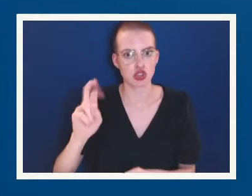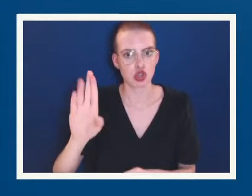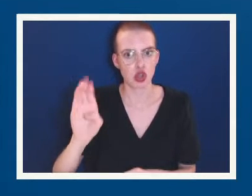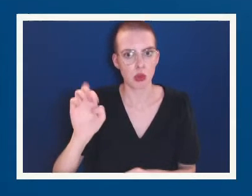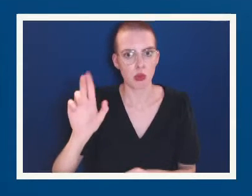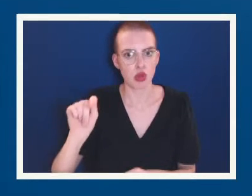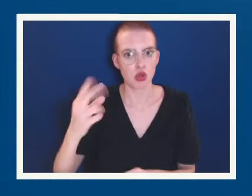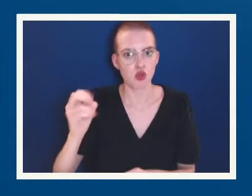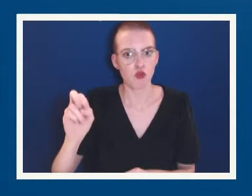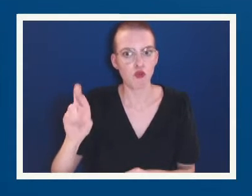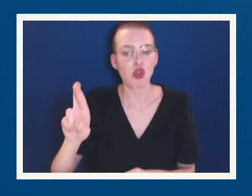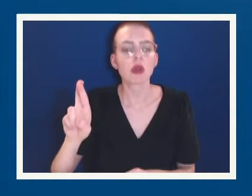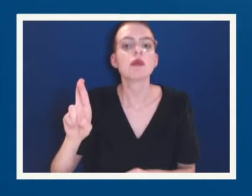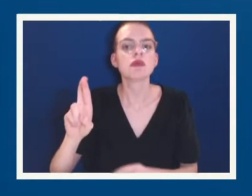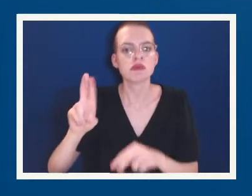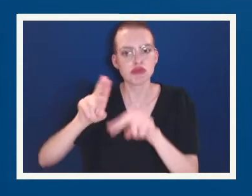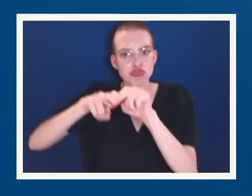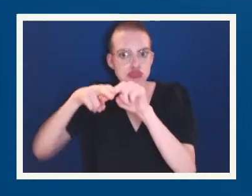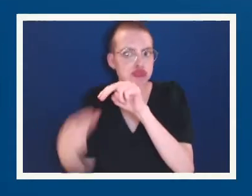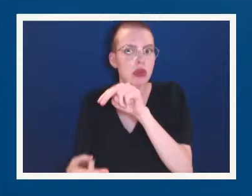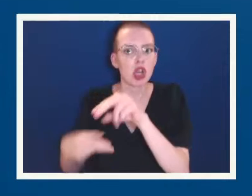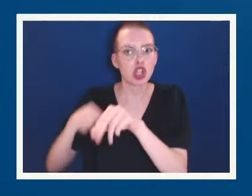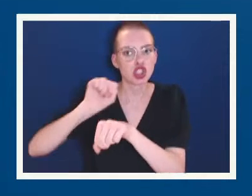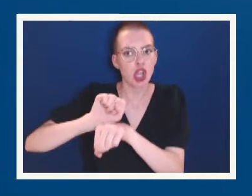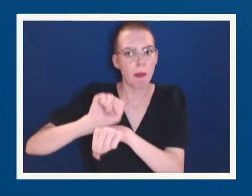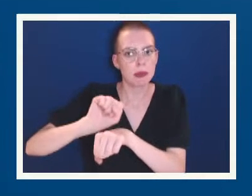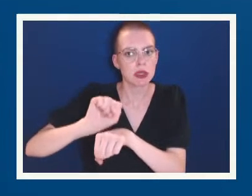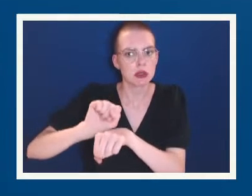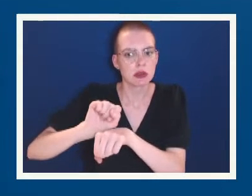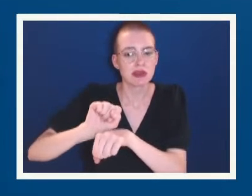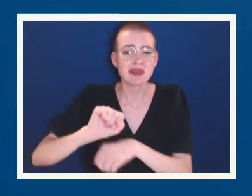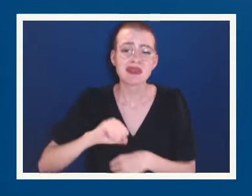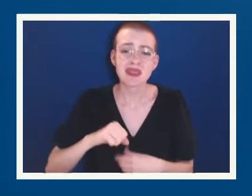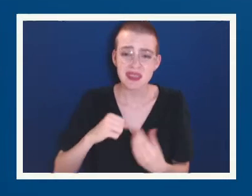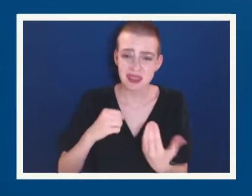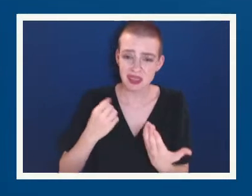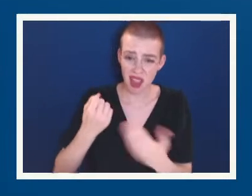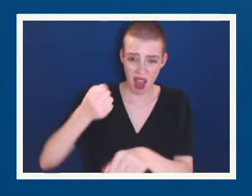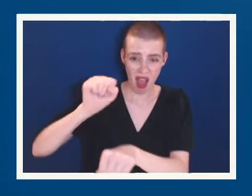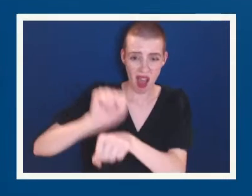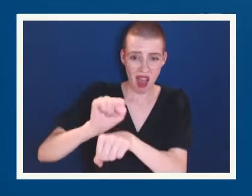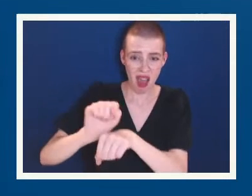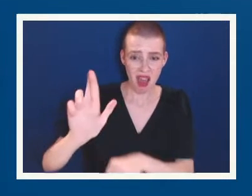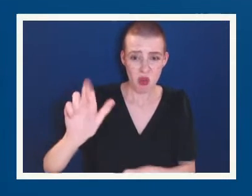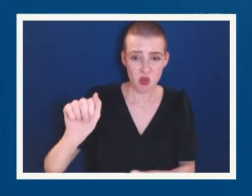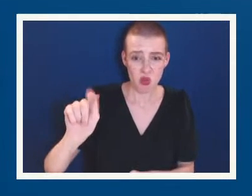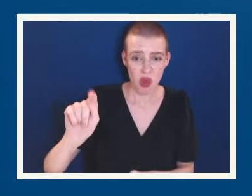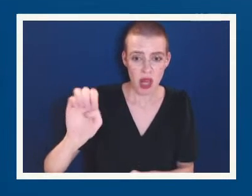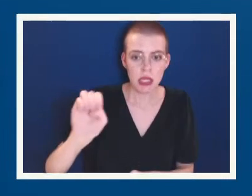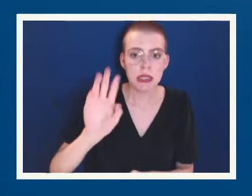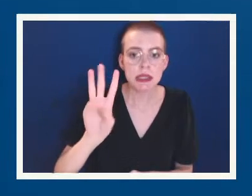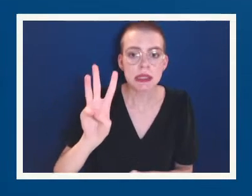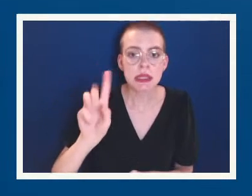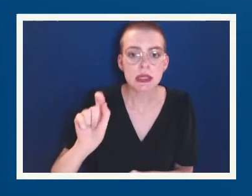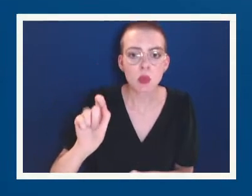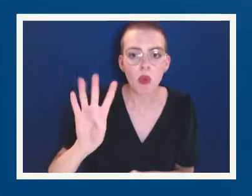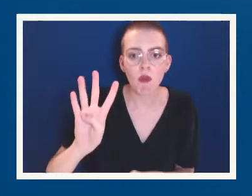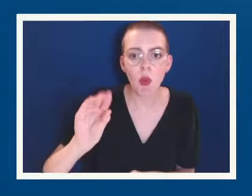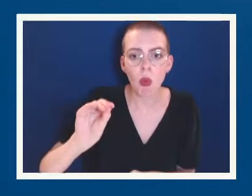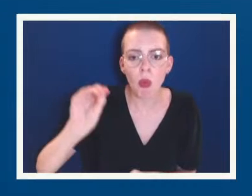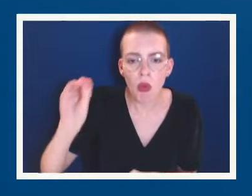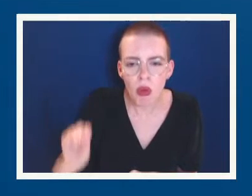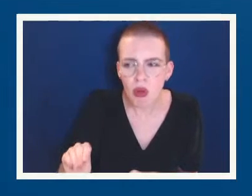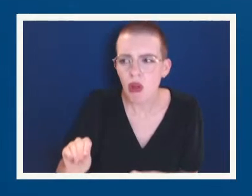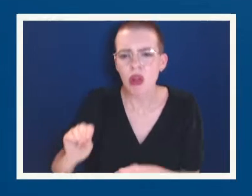presidency. The unemployment rate was 6.4%. He lost manufacturing jobs and